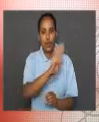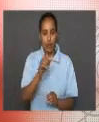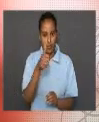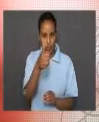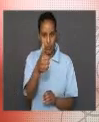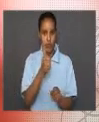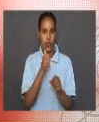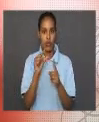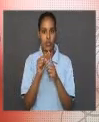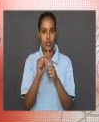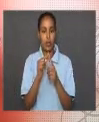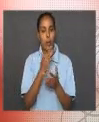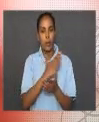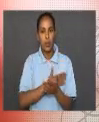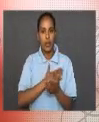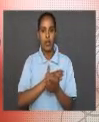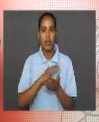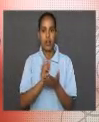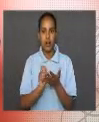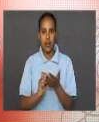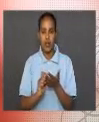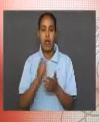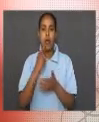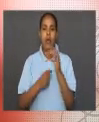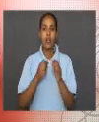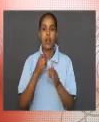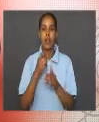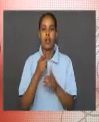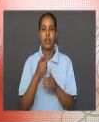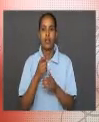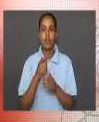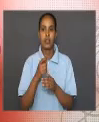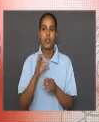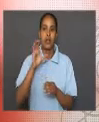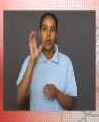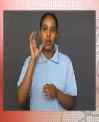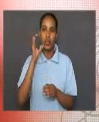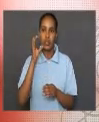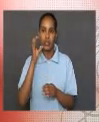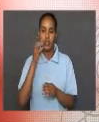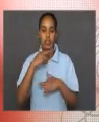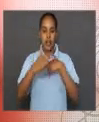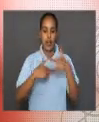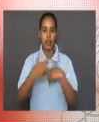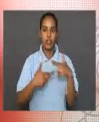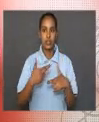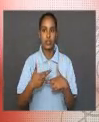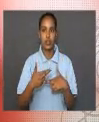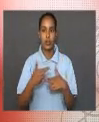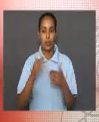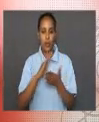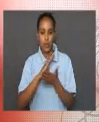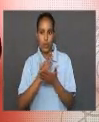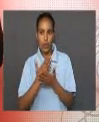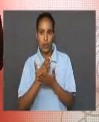own words, please write down what happens in a condensation reaction